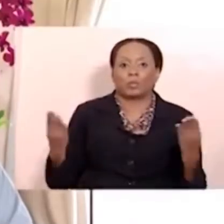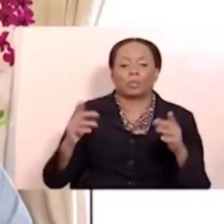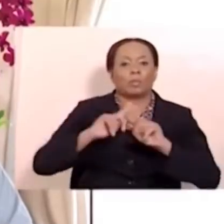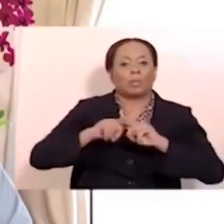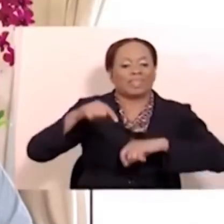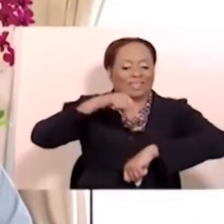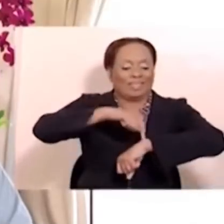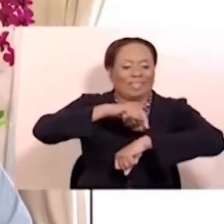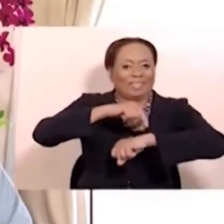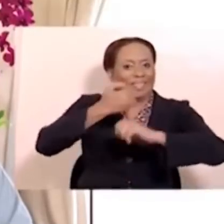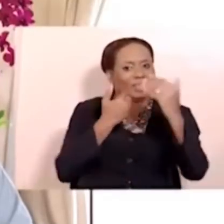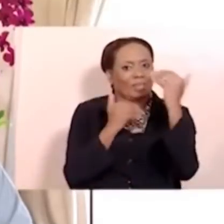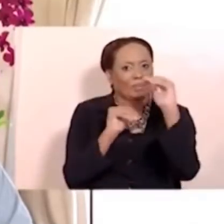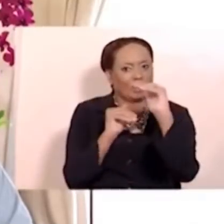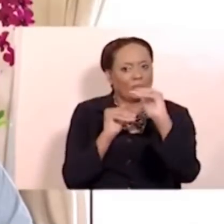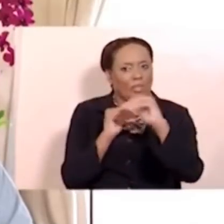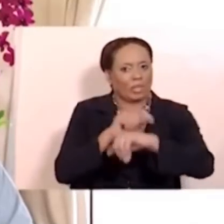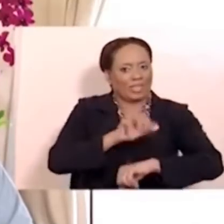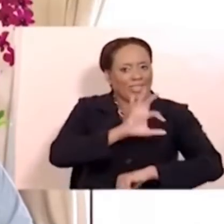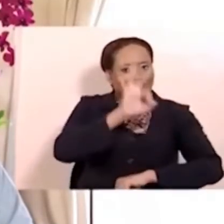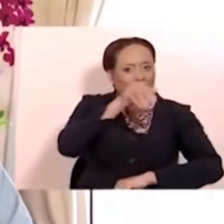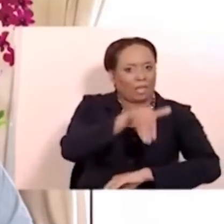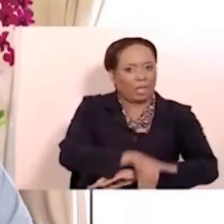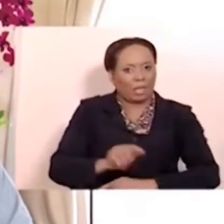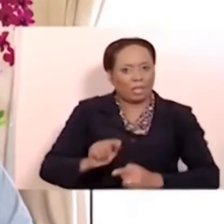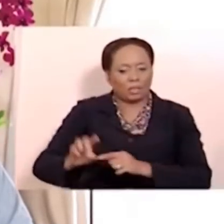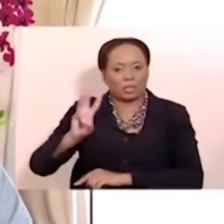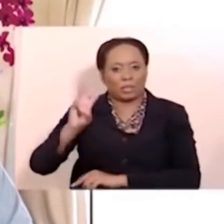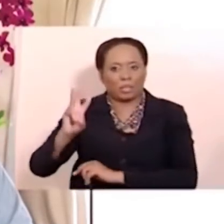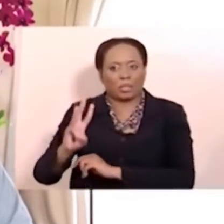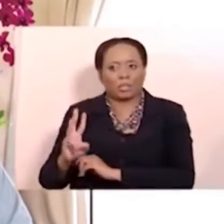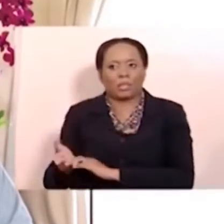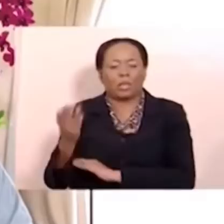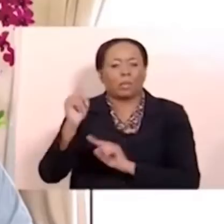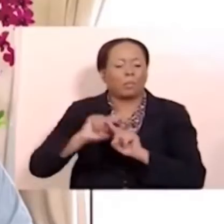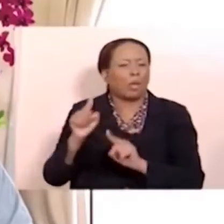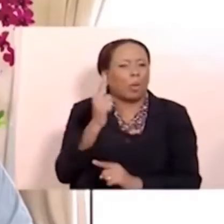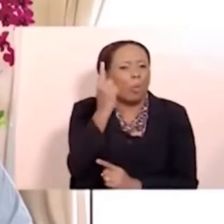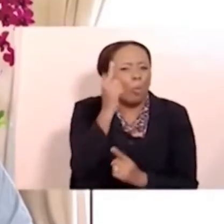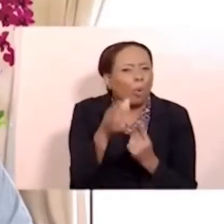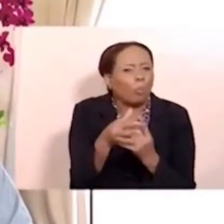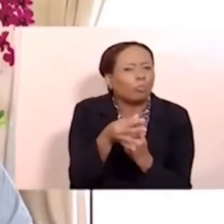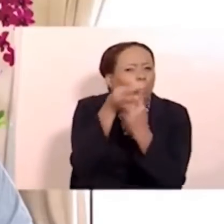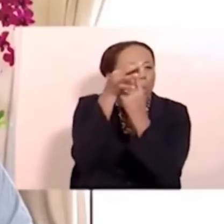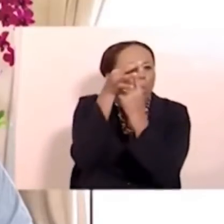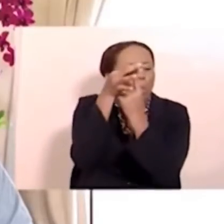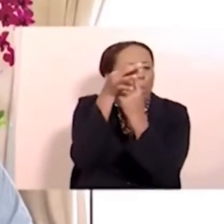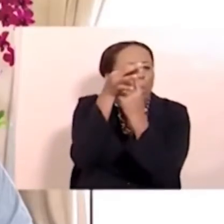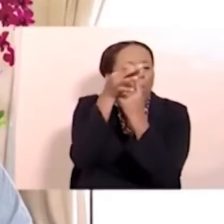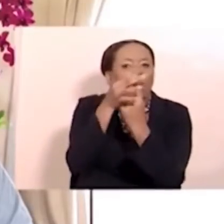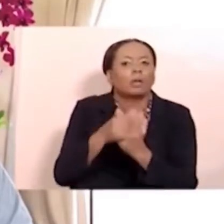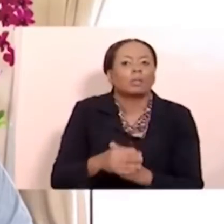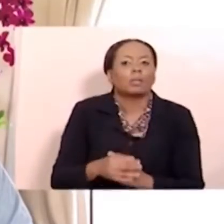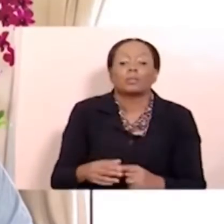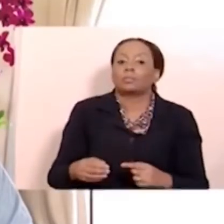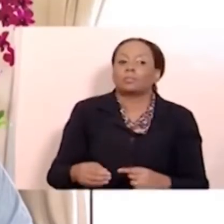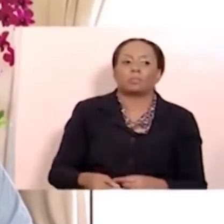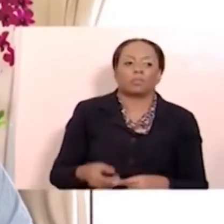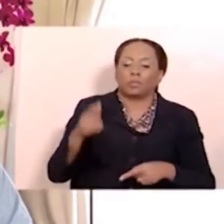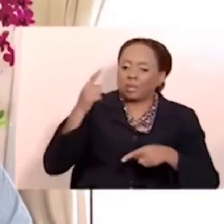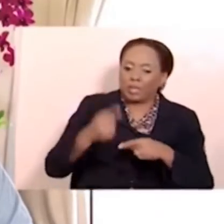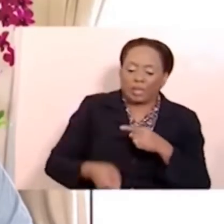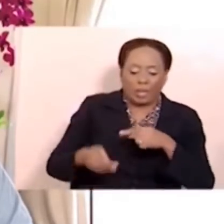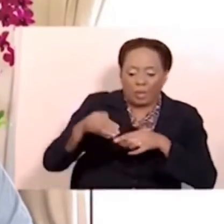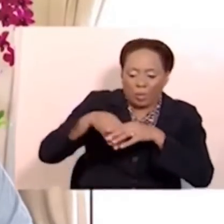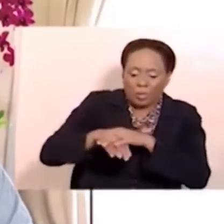frames for the curfew that we've established. But with one exception, that there will be no in-house dining for